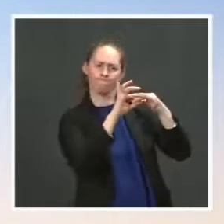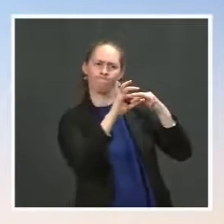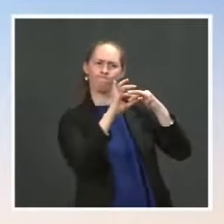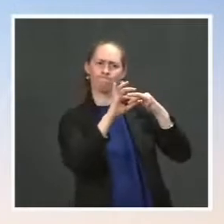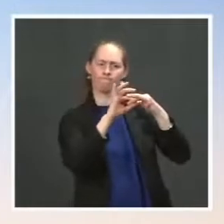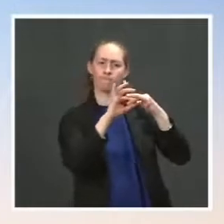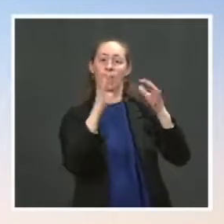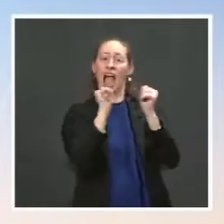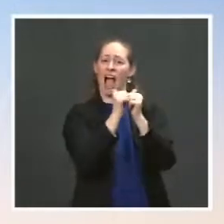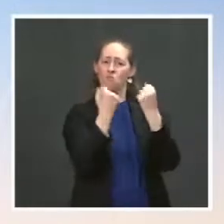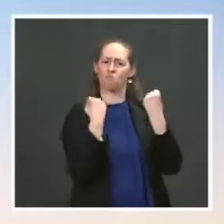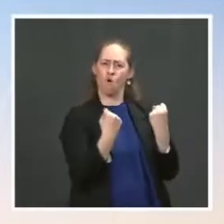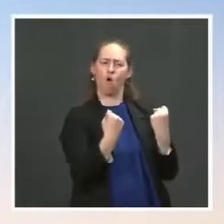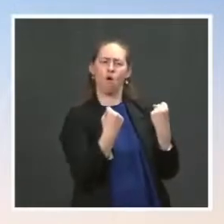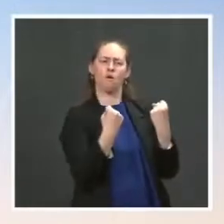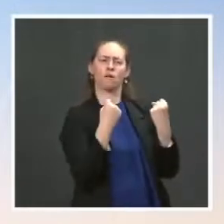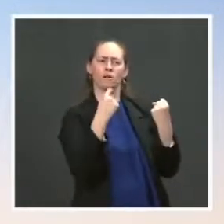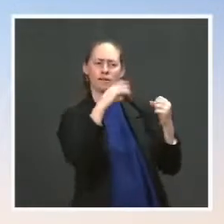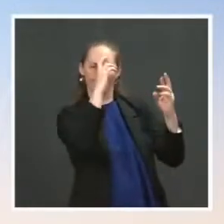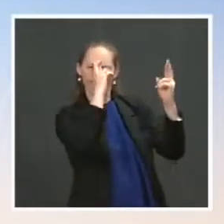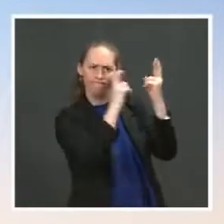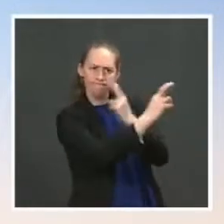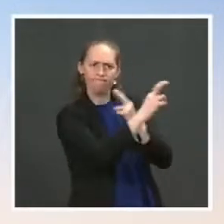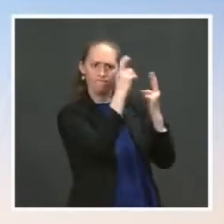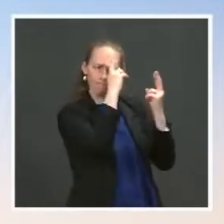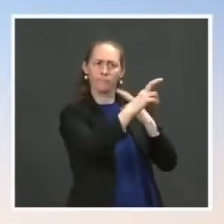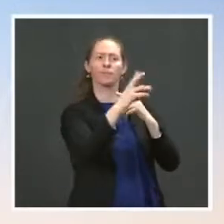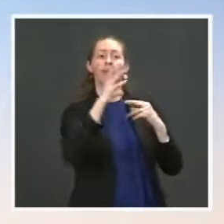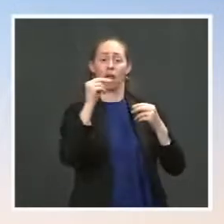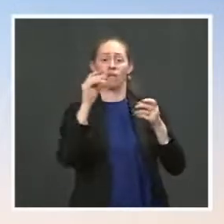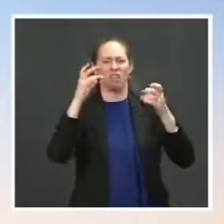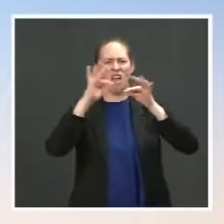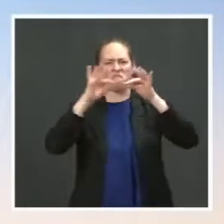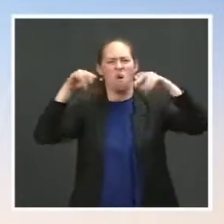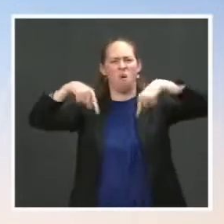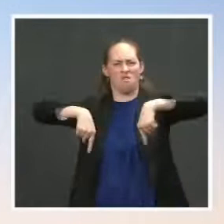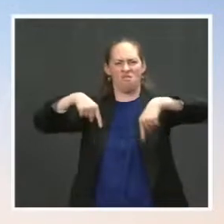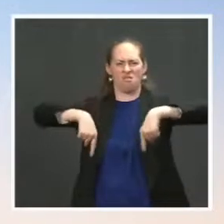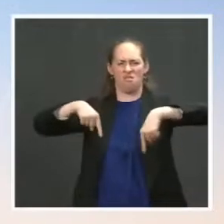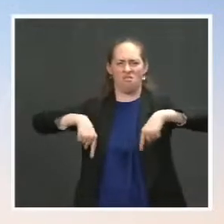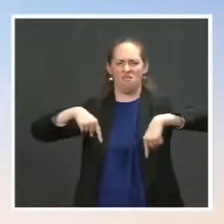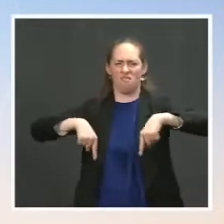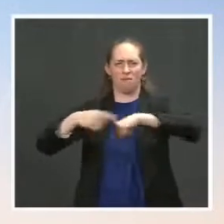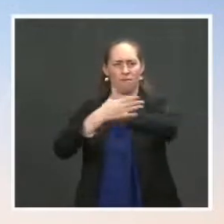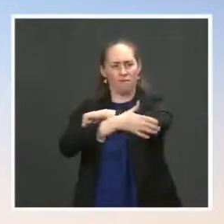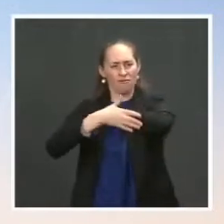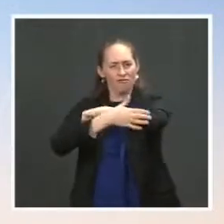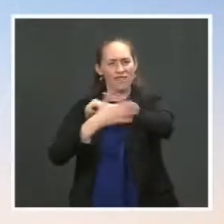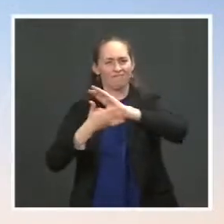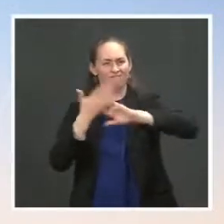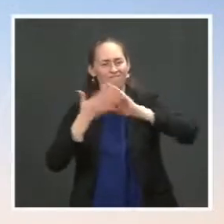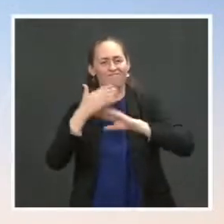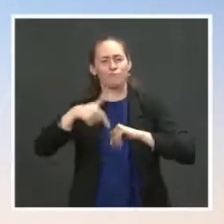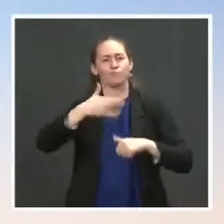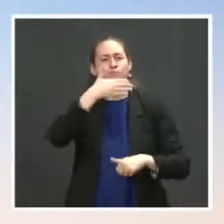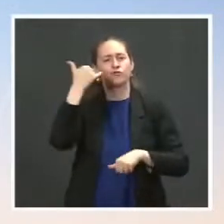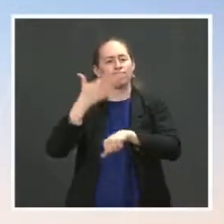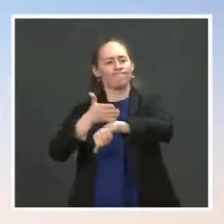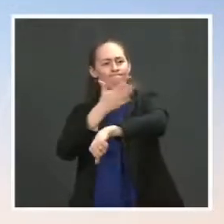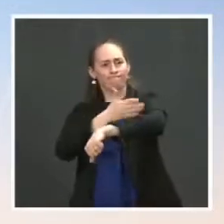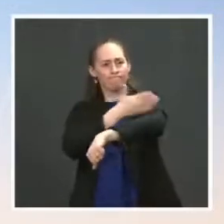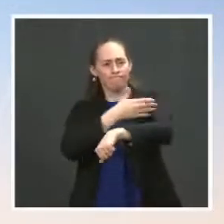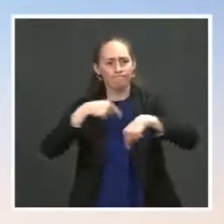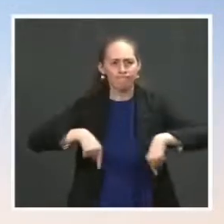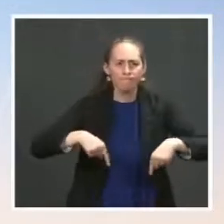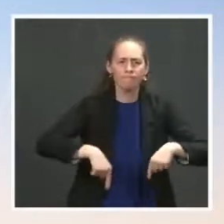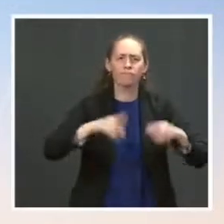that includes rebuilding, investing in our workforce at home, things like infrastructure investment, ensuring we have broadband access across our